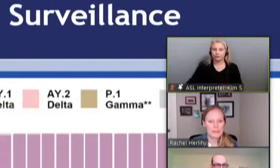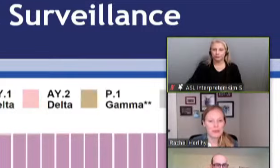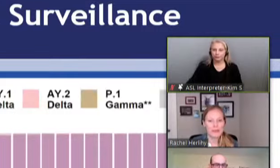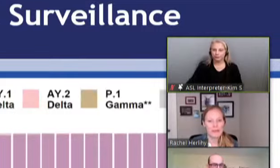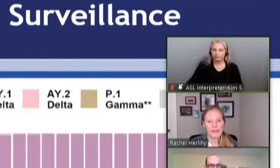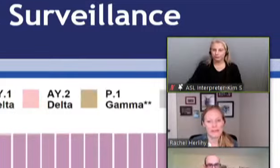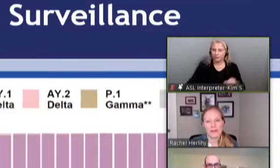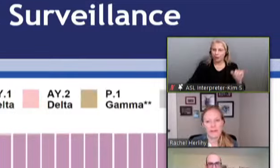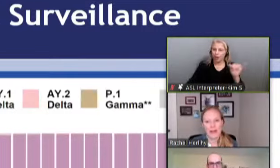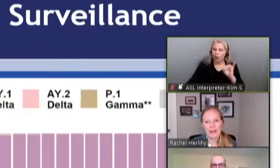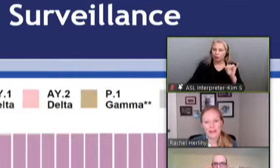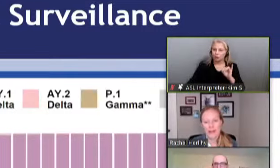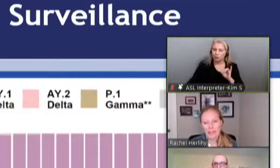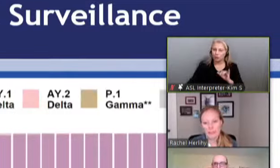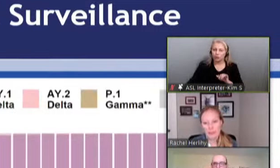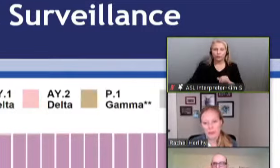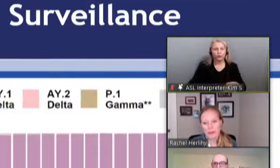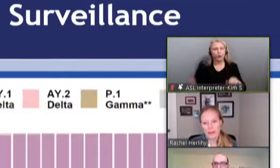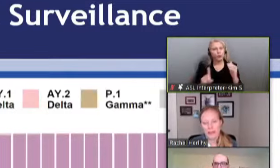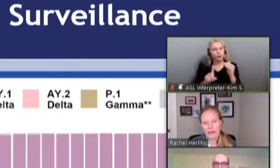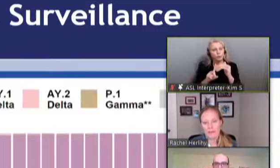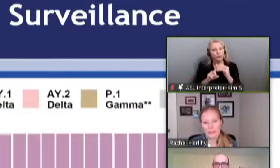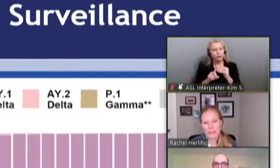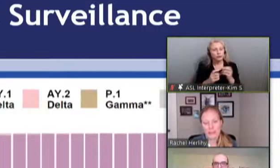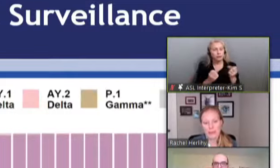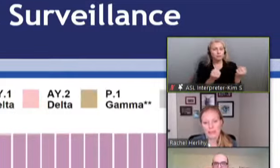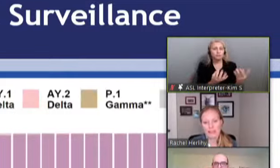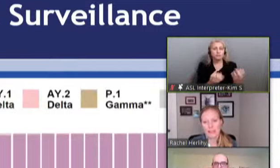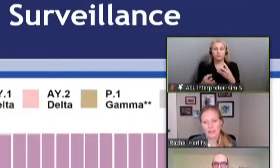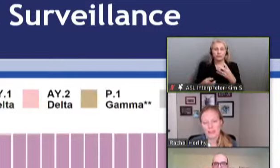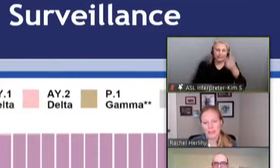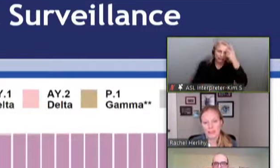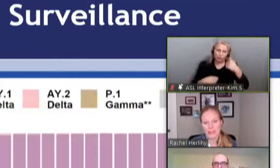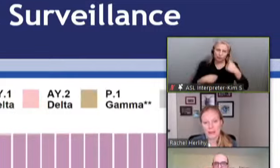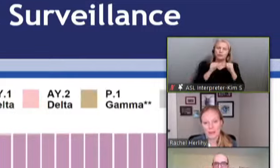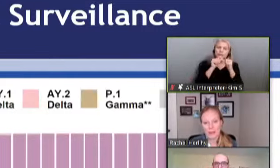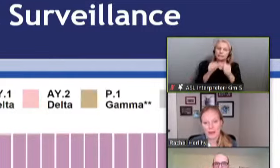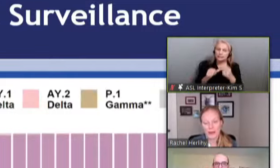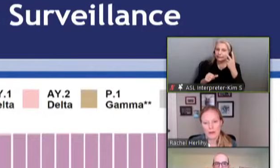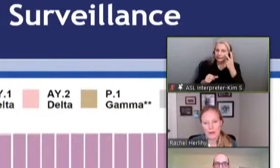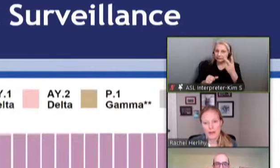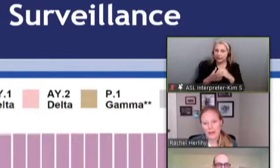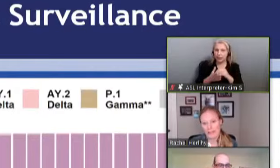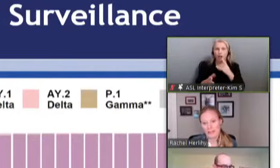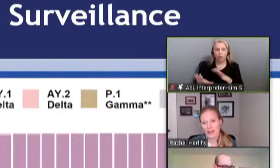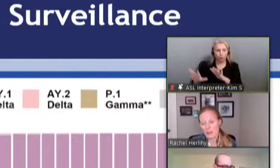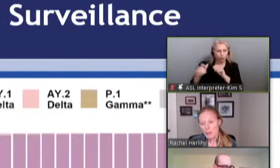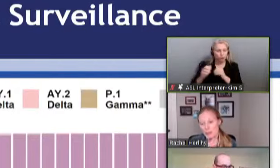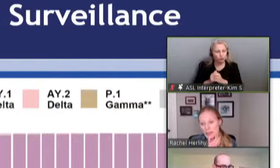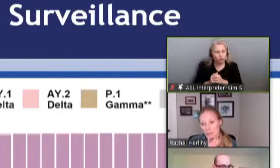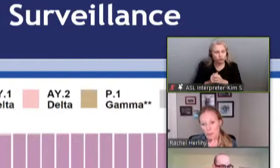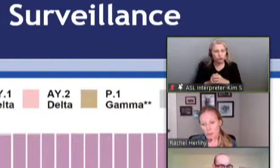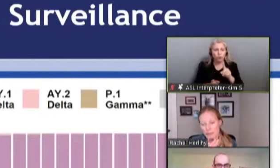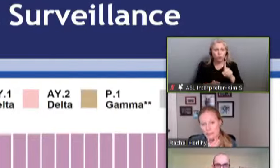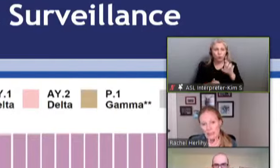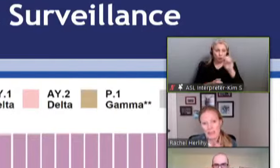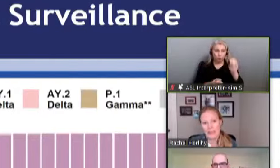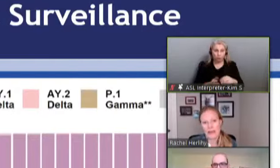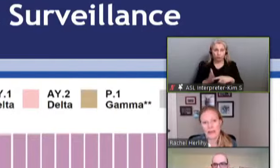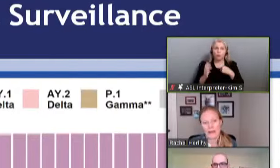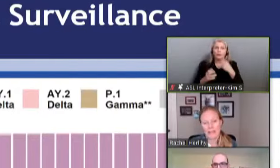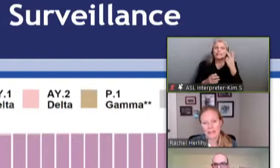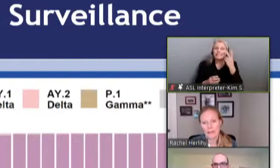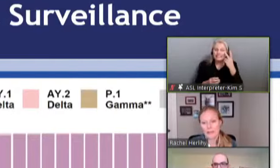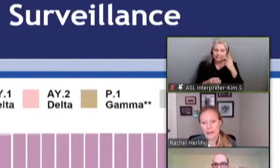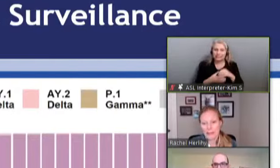please. Also a reminder that the vast majority of disease that we continue to see in Colorado, honestly, 100% of what we're seeing